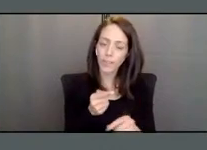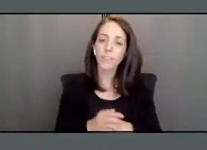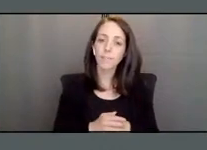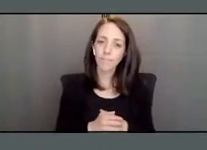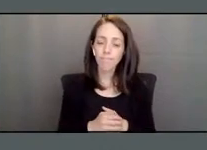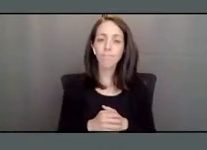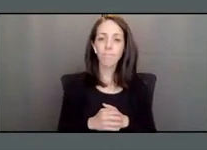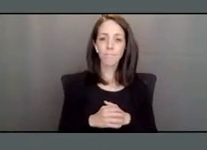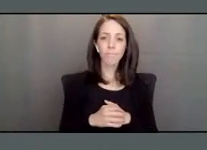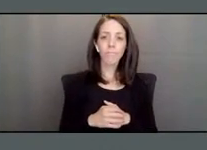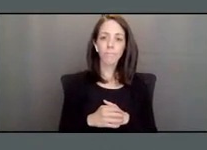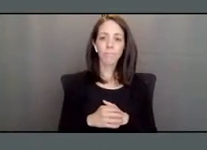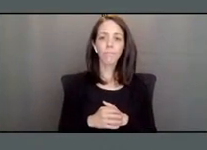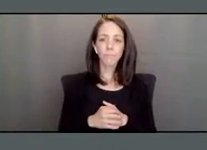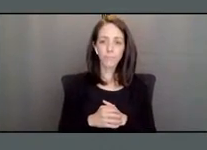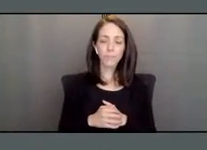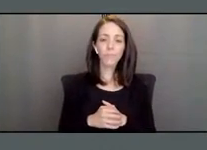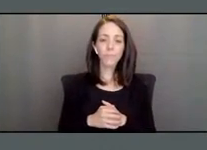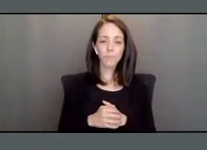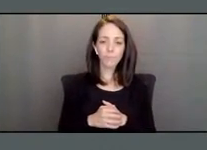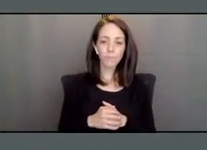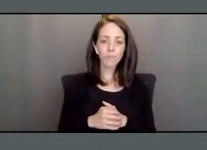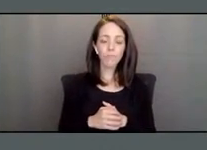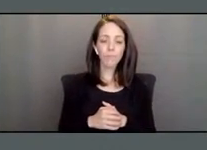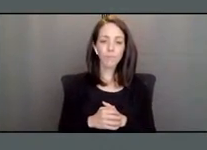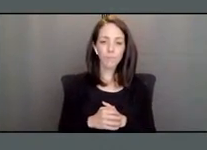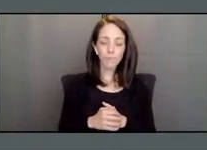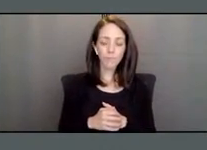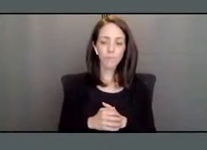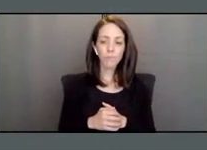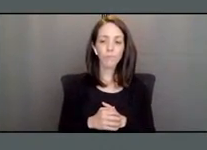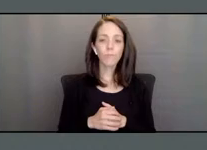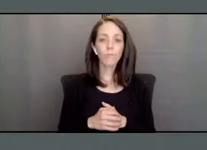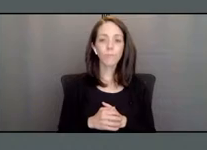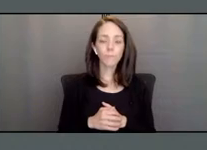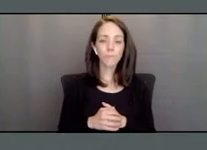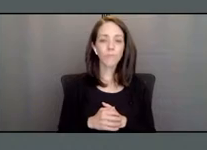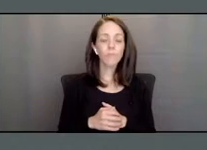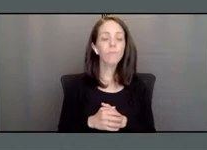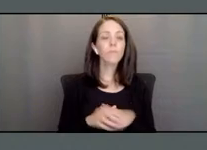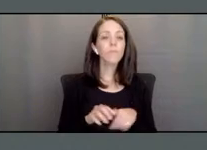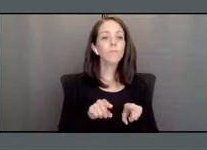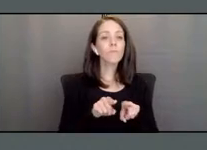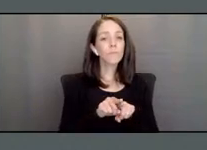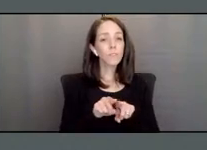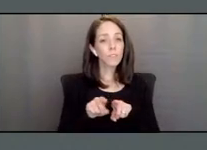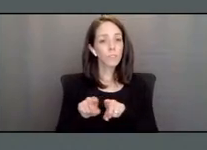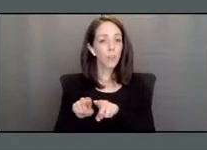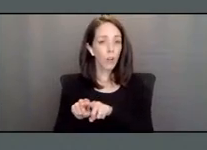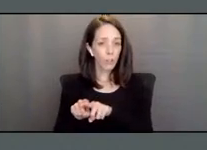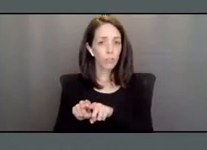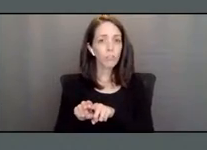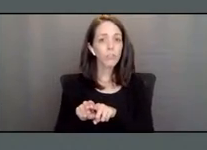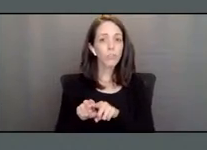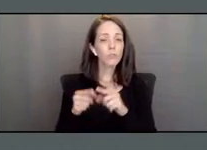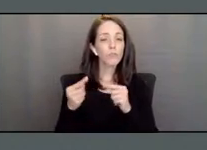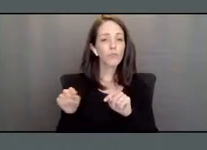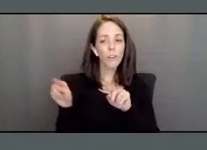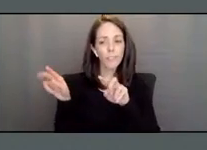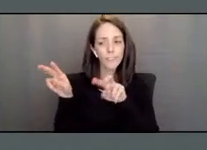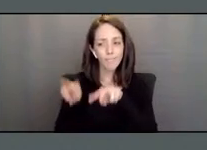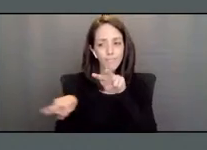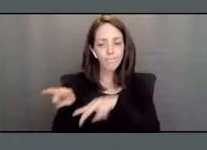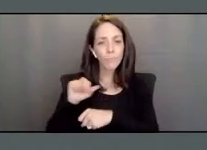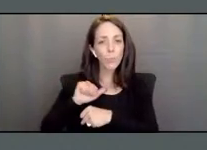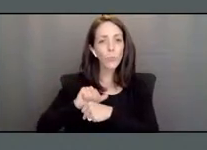think another area where we are starting to work in the provost office, as